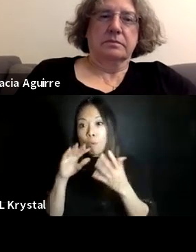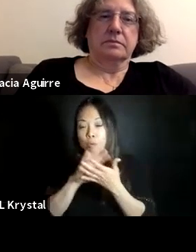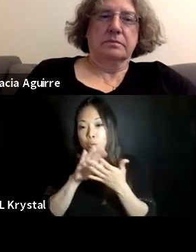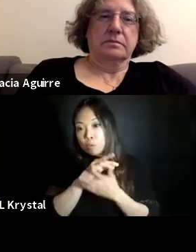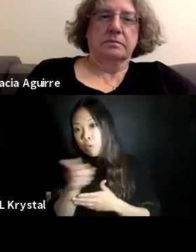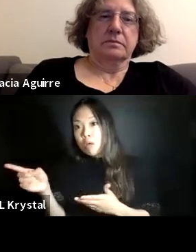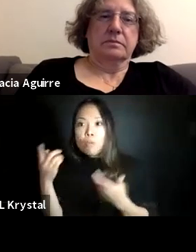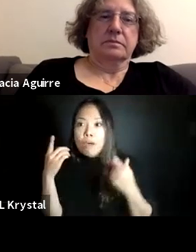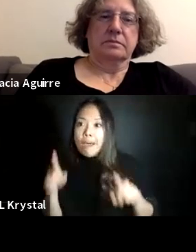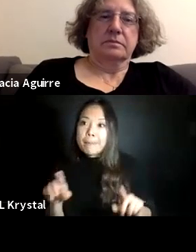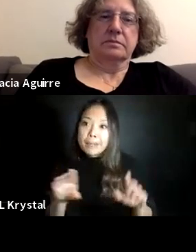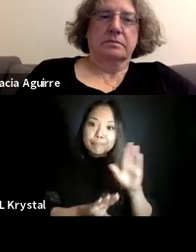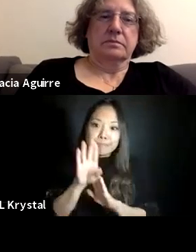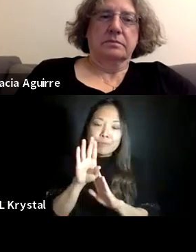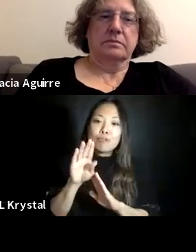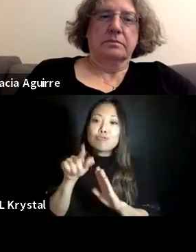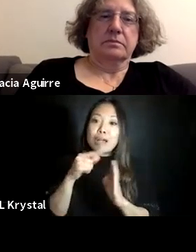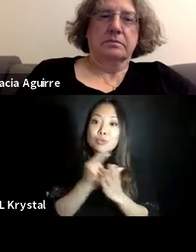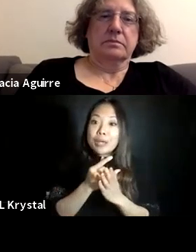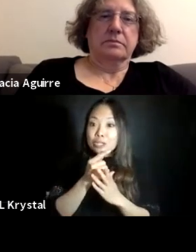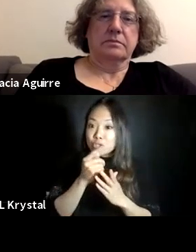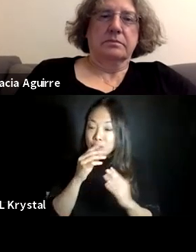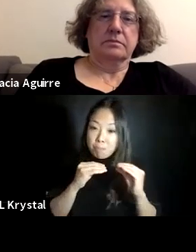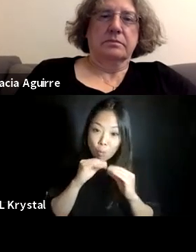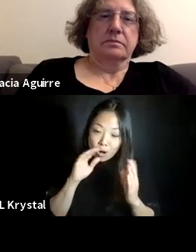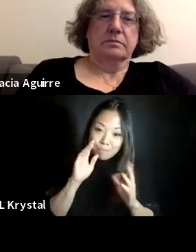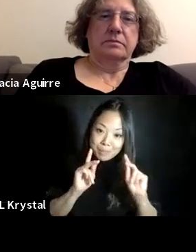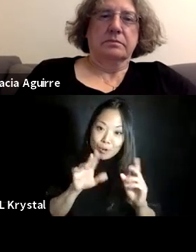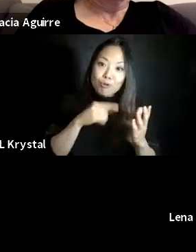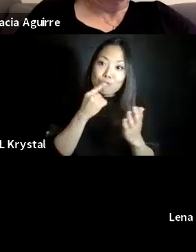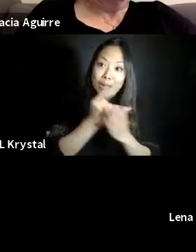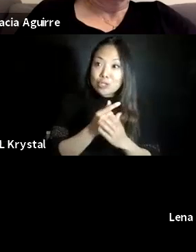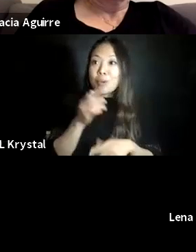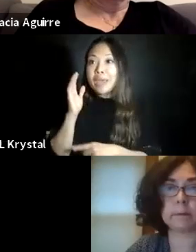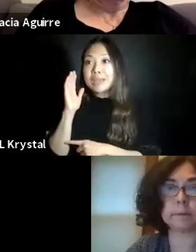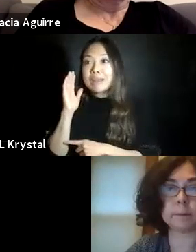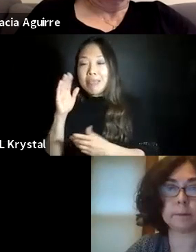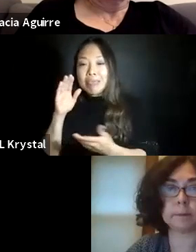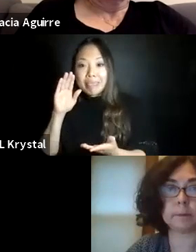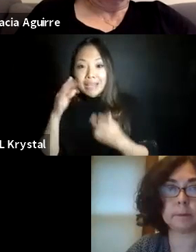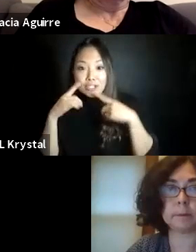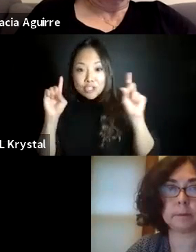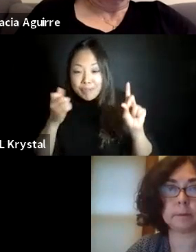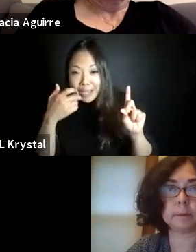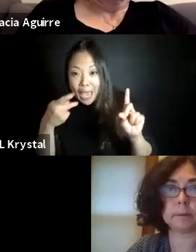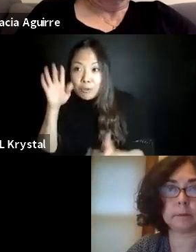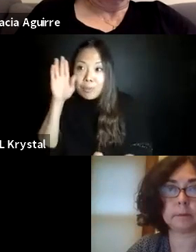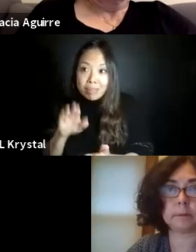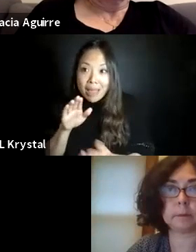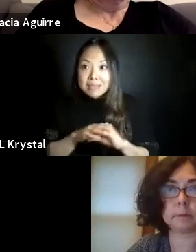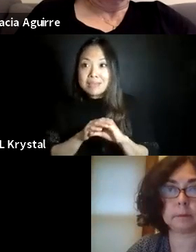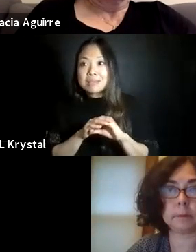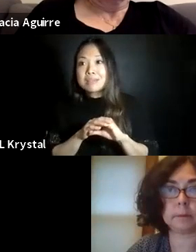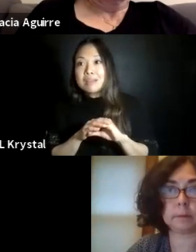rise, achievement gaps would get smaller. The school to prison pipeline in BPS would not be as extreme. We should really be doing